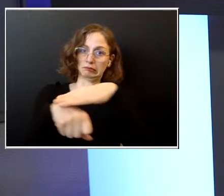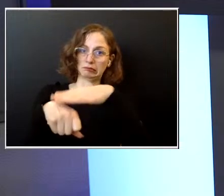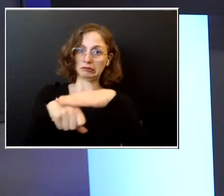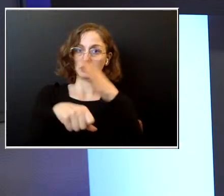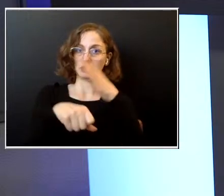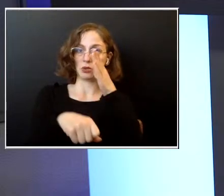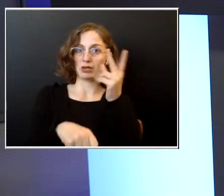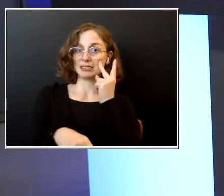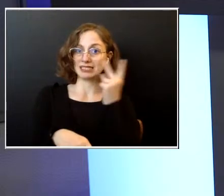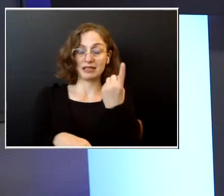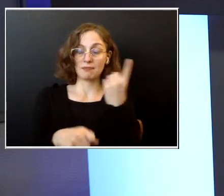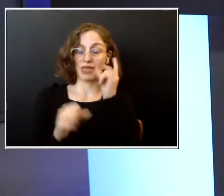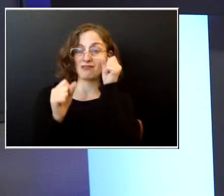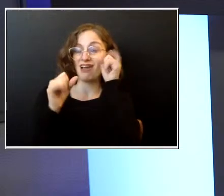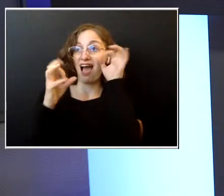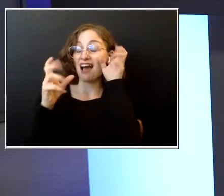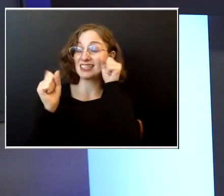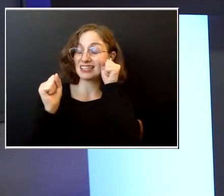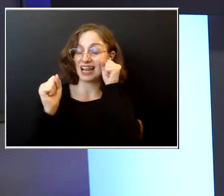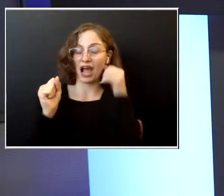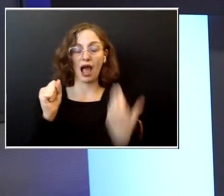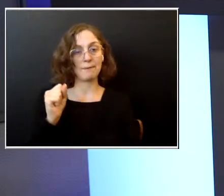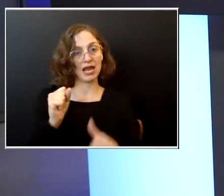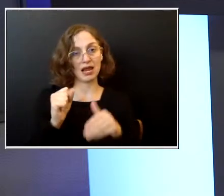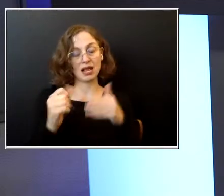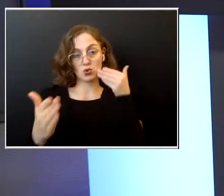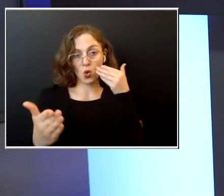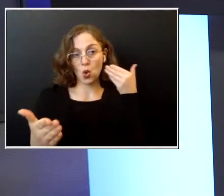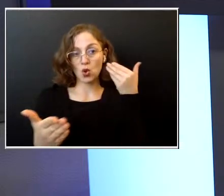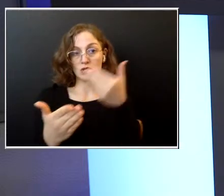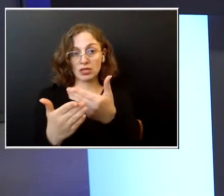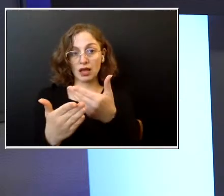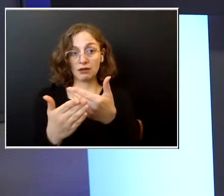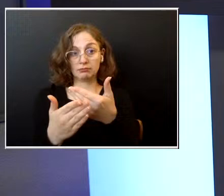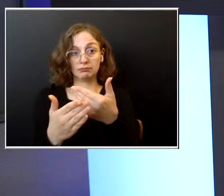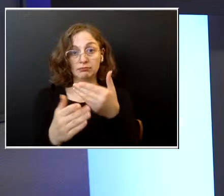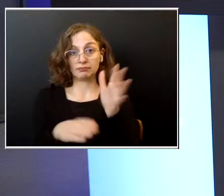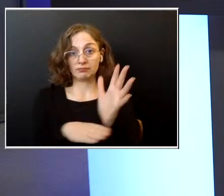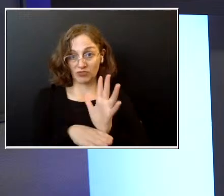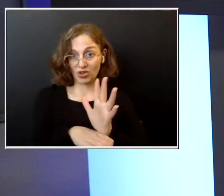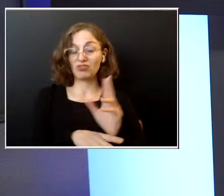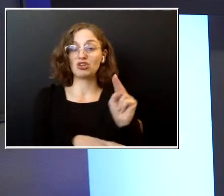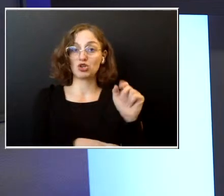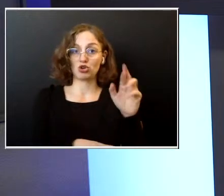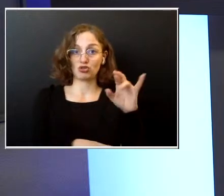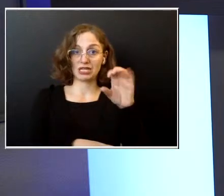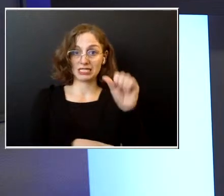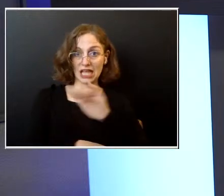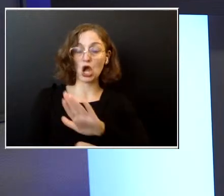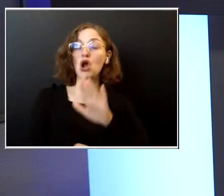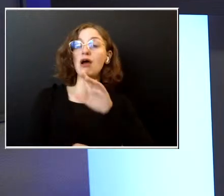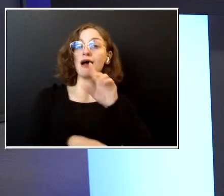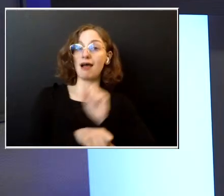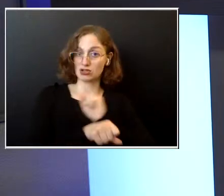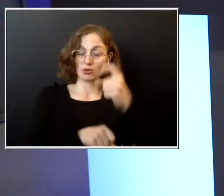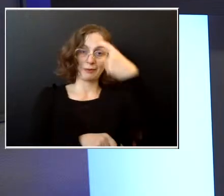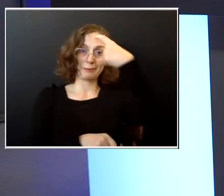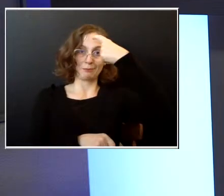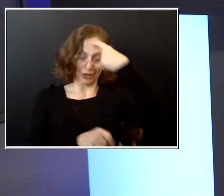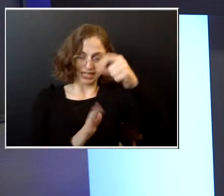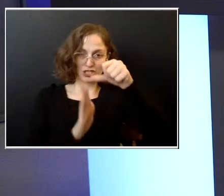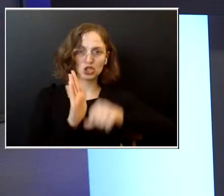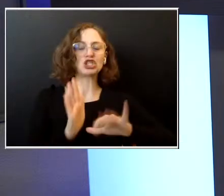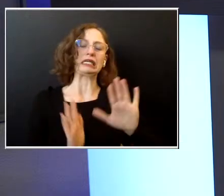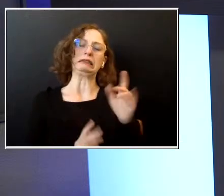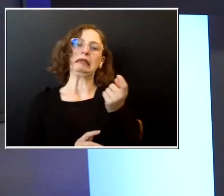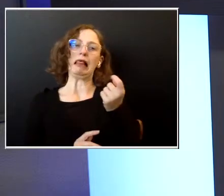It's close-up, in-focus video of Narissa's actual brain surgery. It is graphic, so if you are a little bit squeamish, you might want to take note of